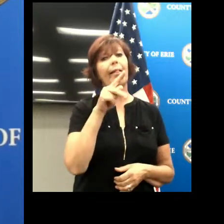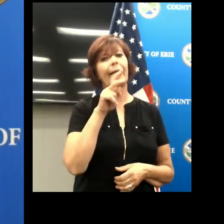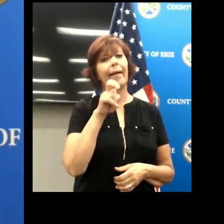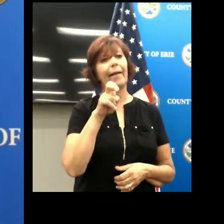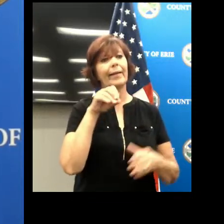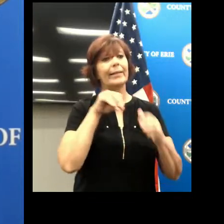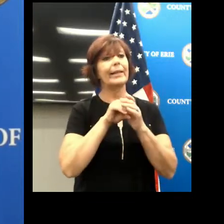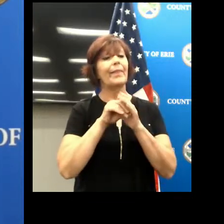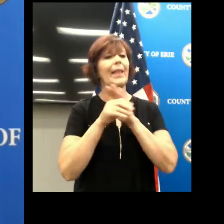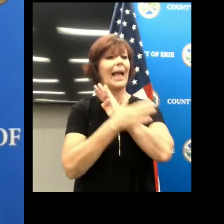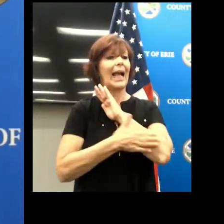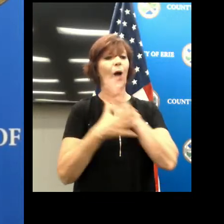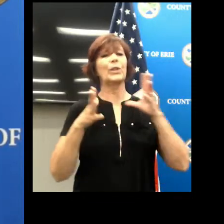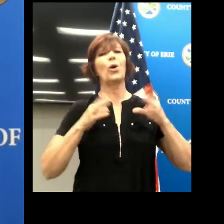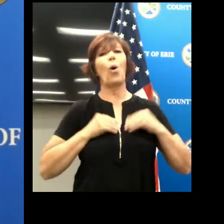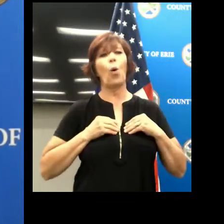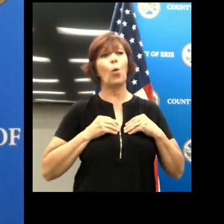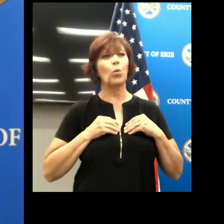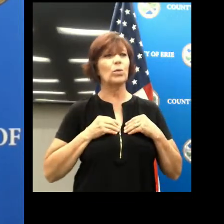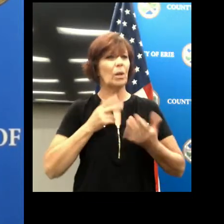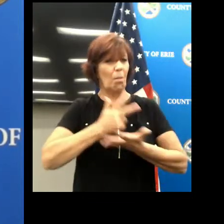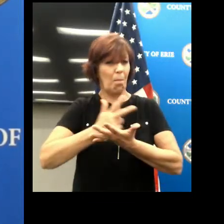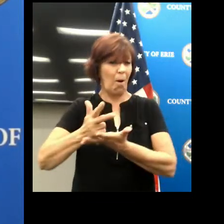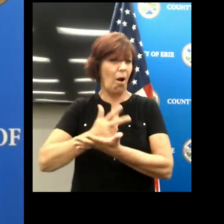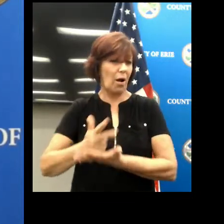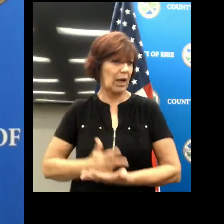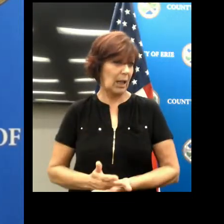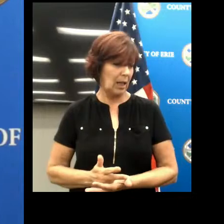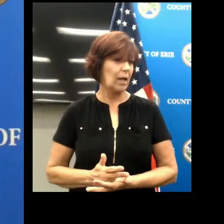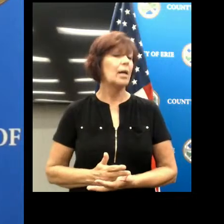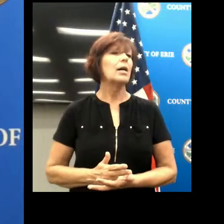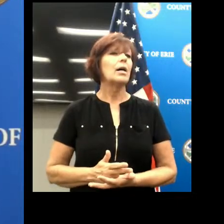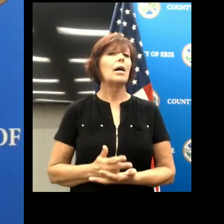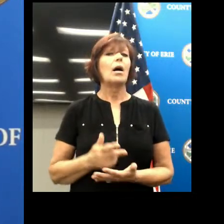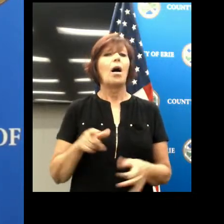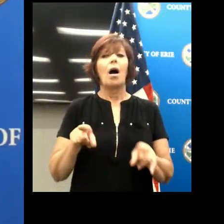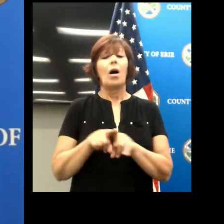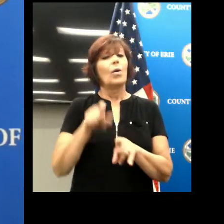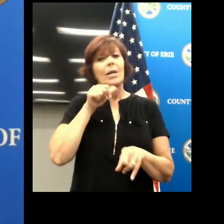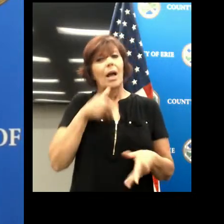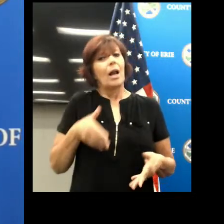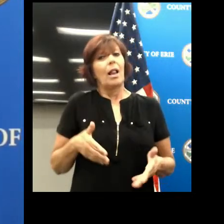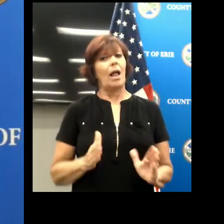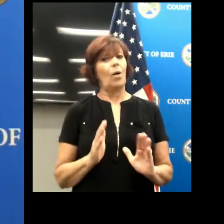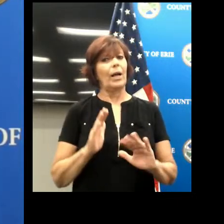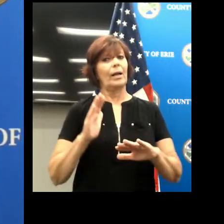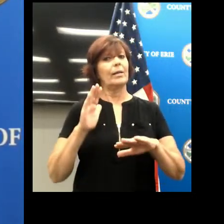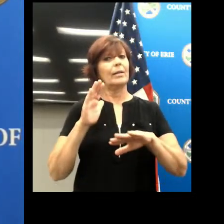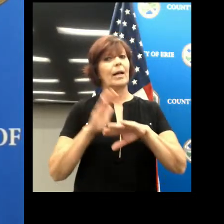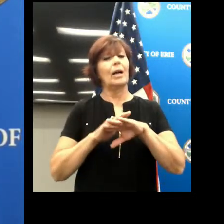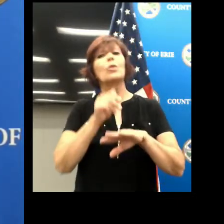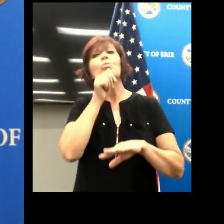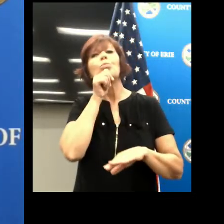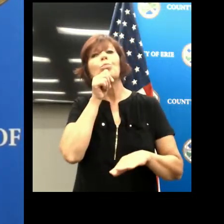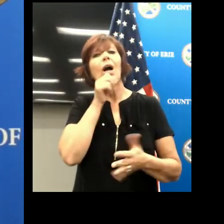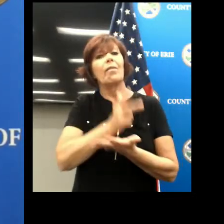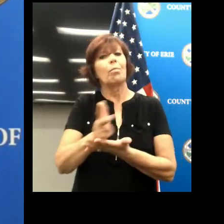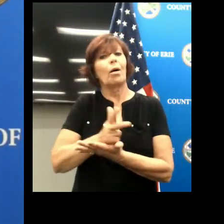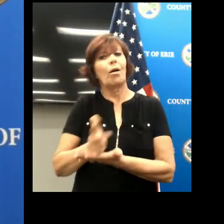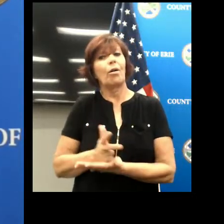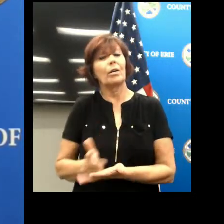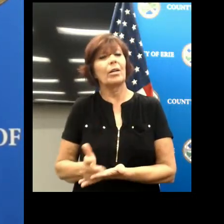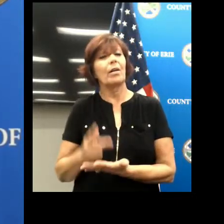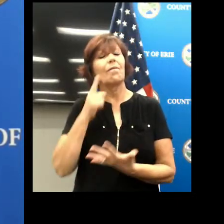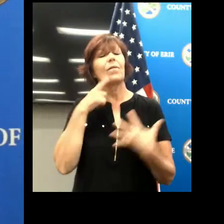county-owned Bills lot, so to speak. State agreed. We also will not be allowing tailgating in private lots for